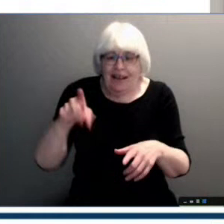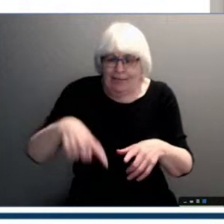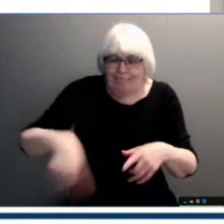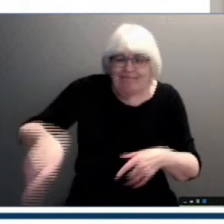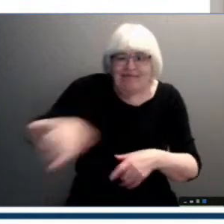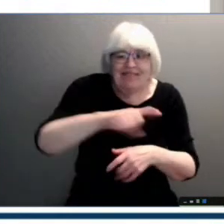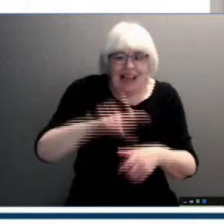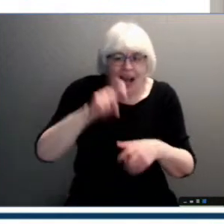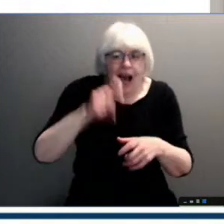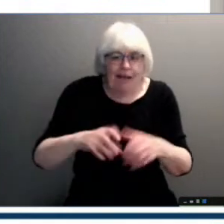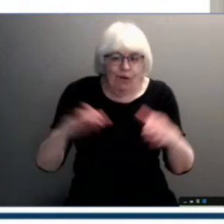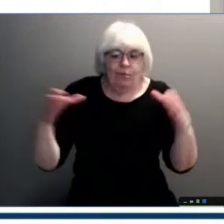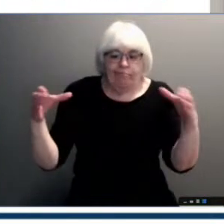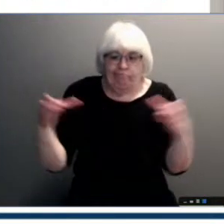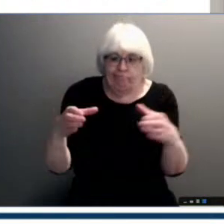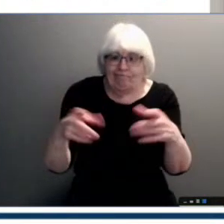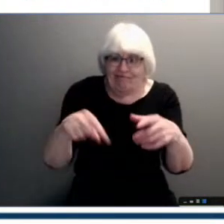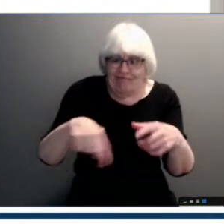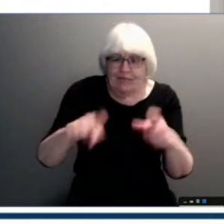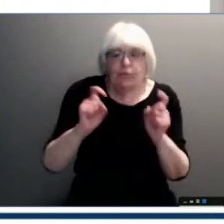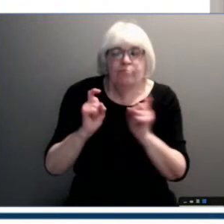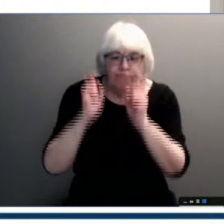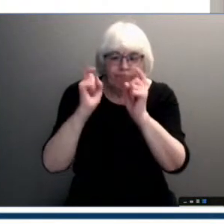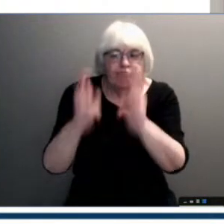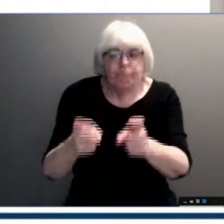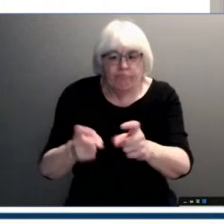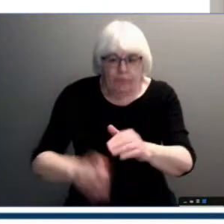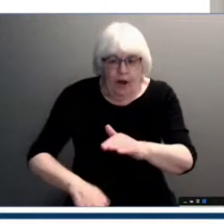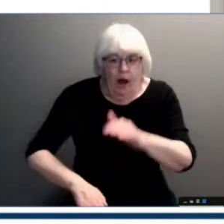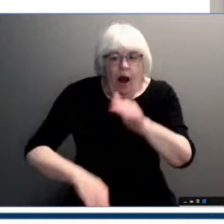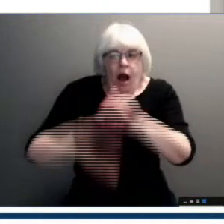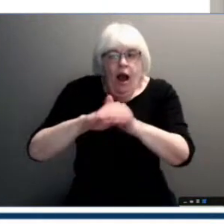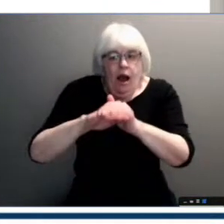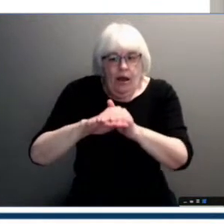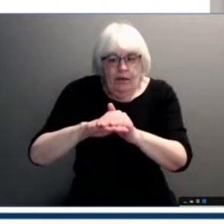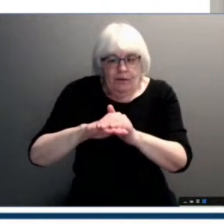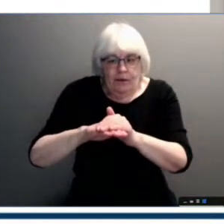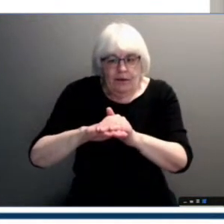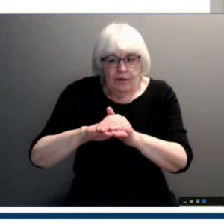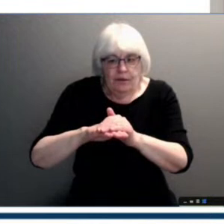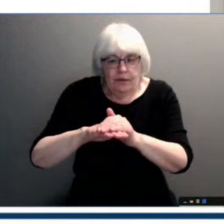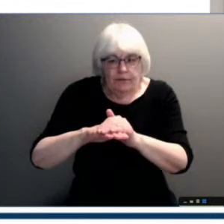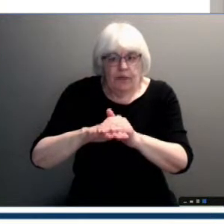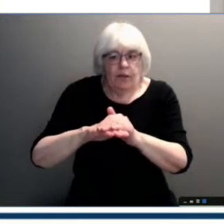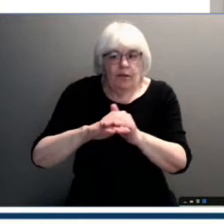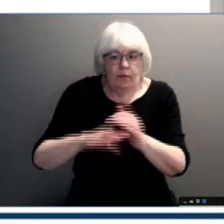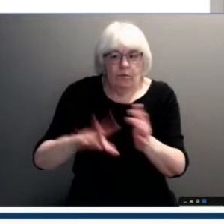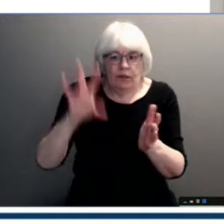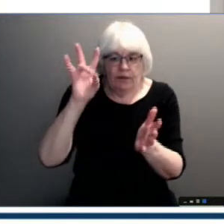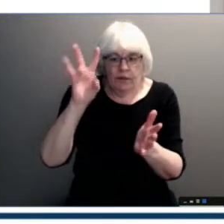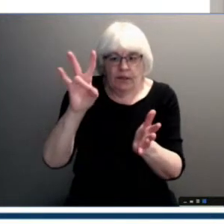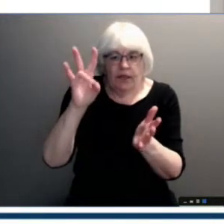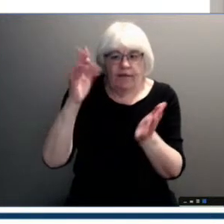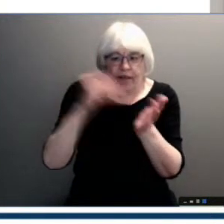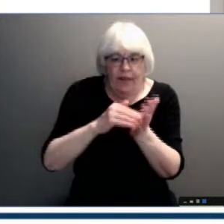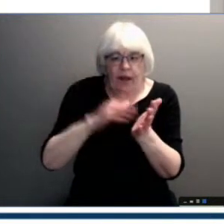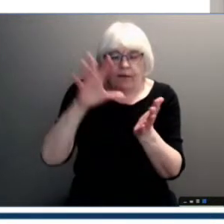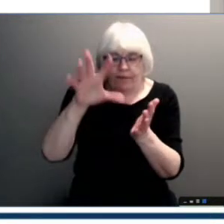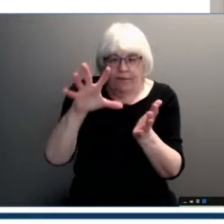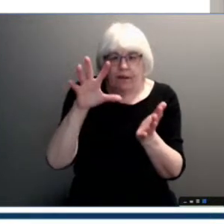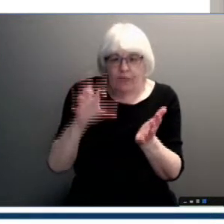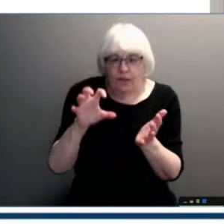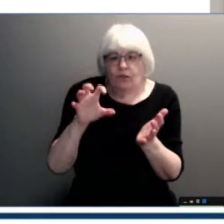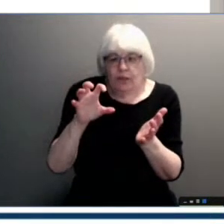$7,500. We expect and we hope that this will help small business owners like restaurants, bars,